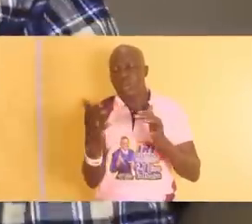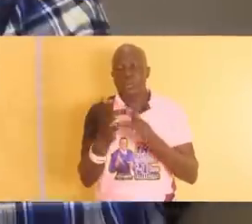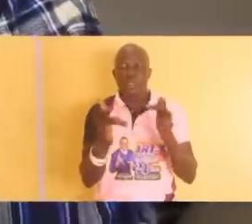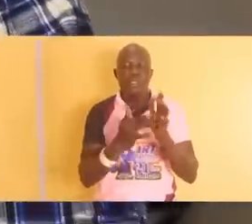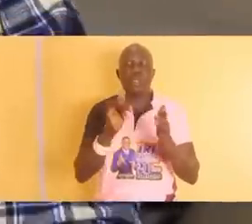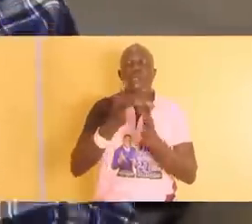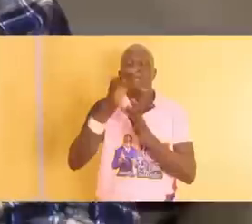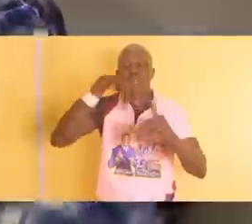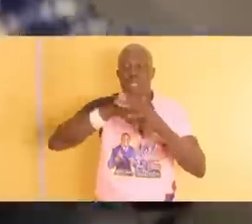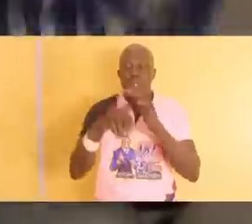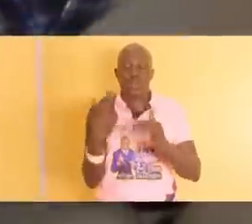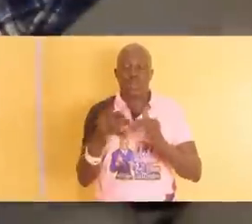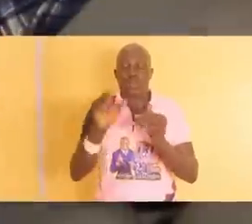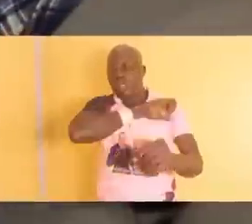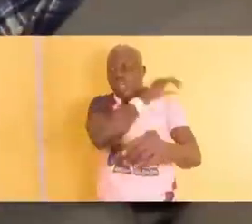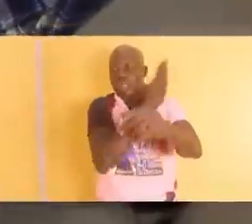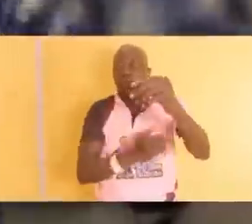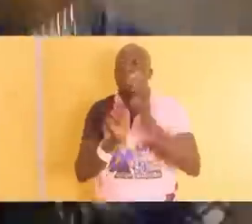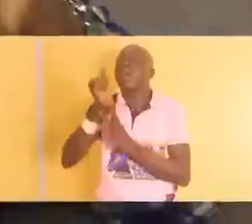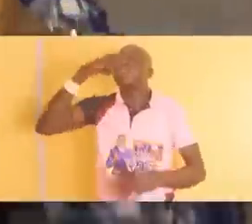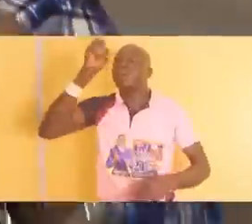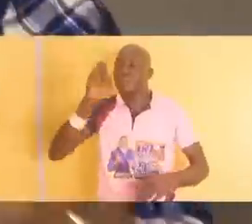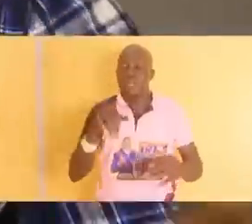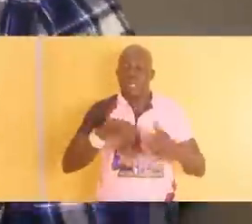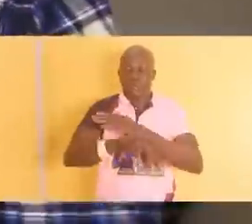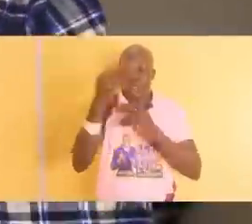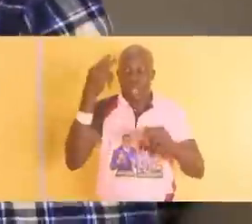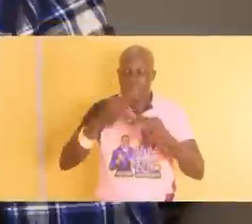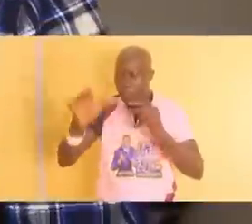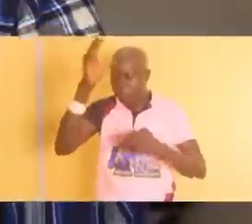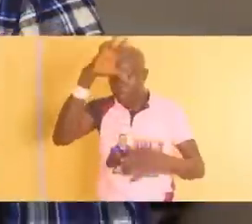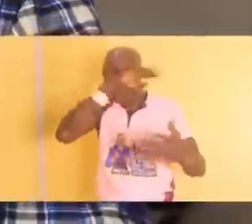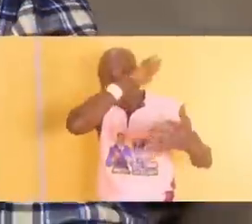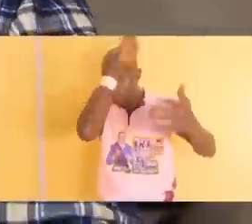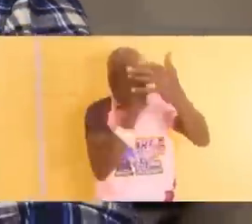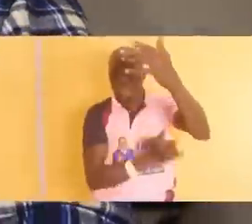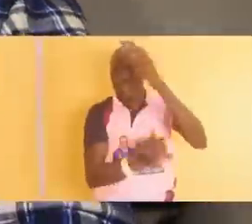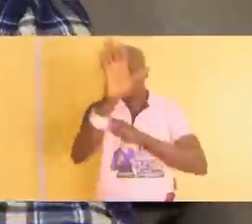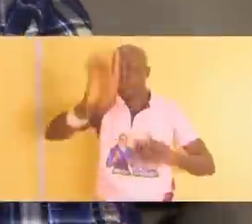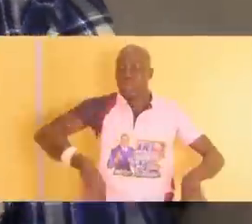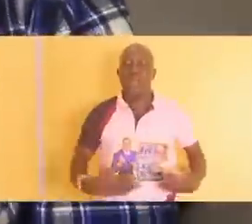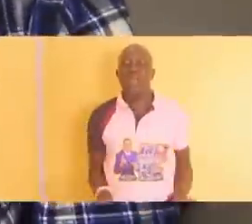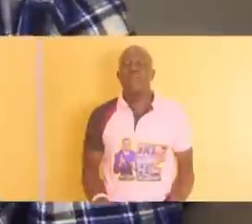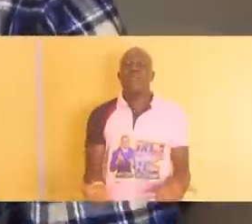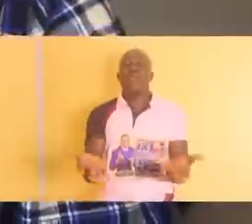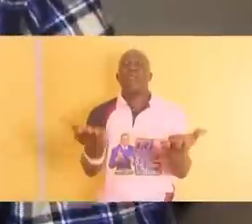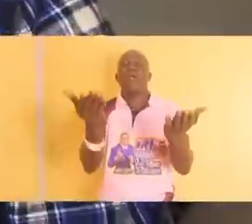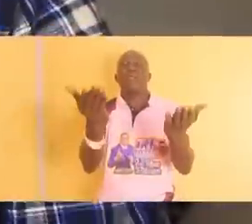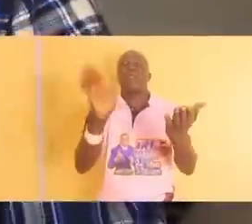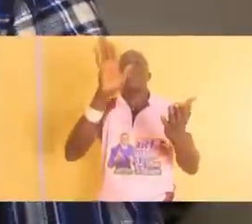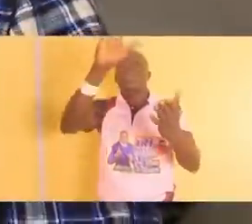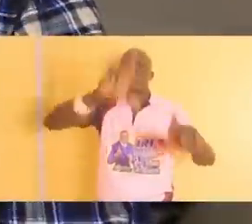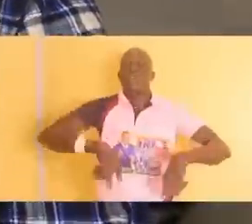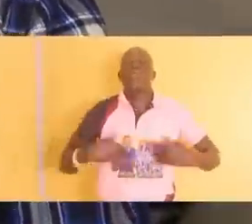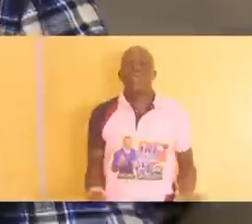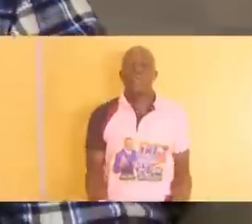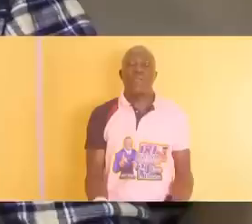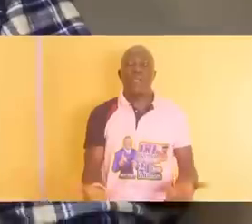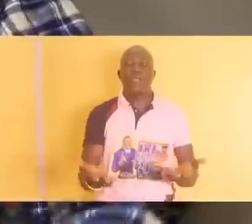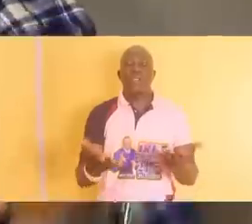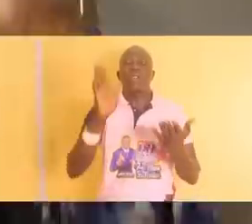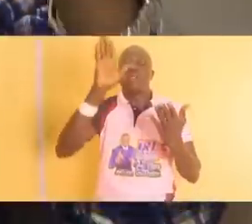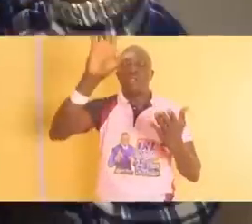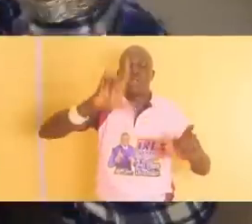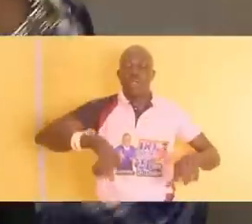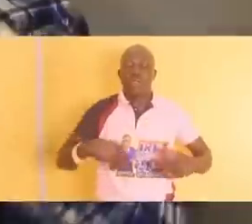the name of Jesus Christ, in the mighty name of Jesus, I decree. In the name of the Father, Son, and Spirit, your love will rise.